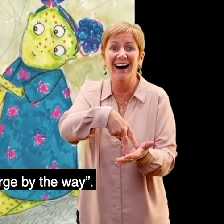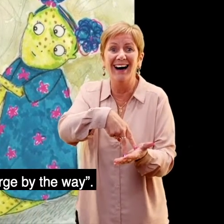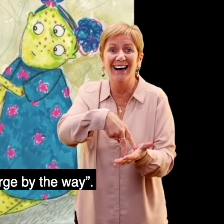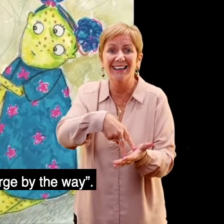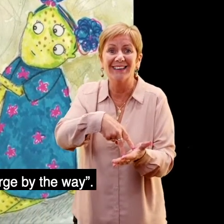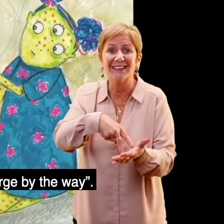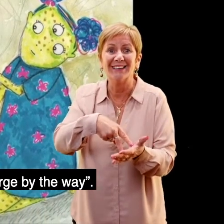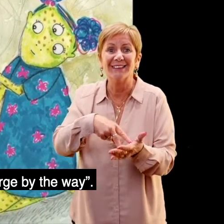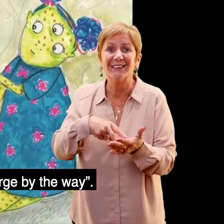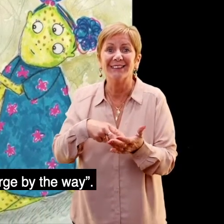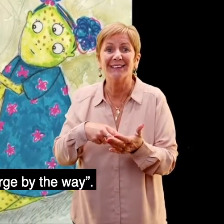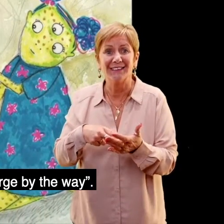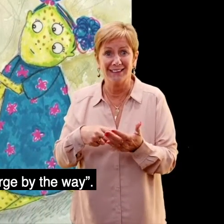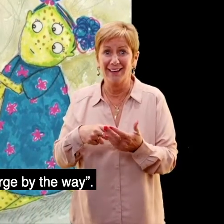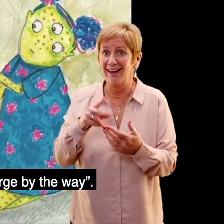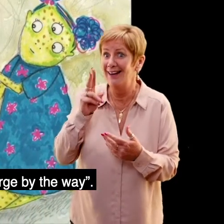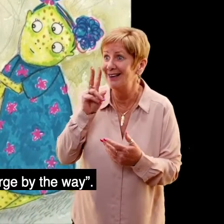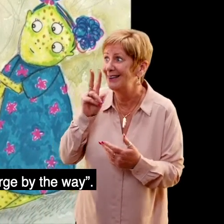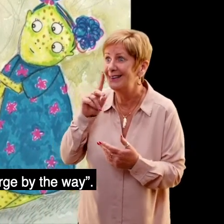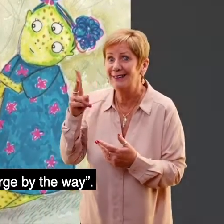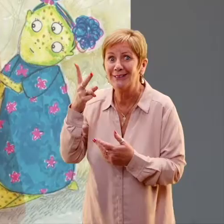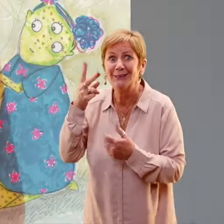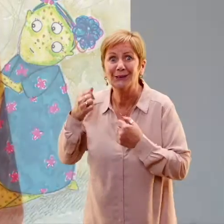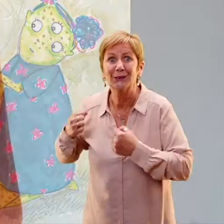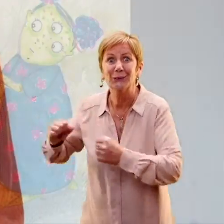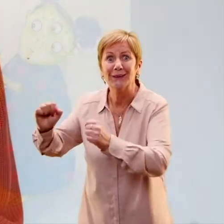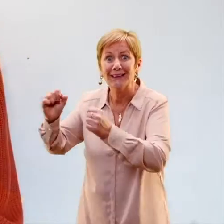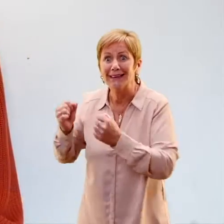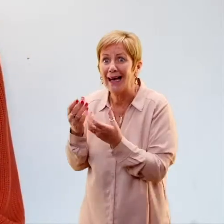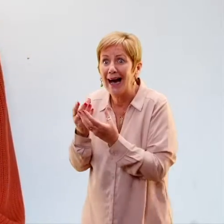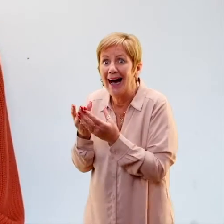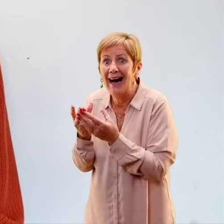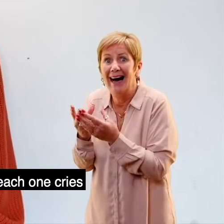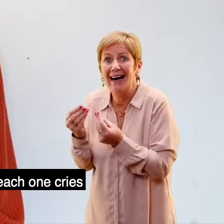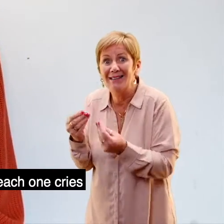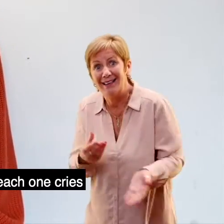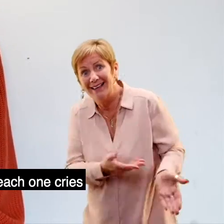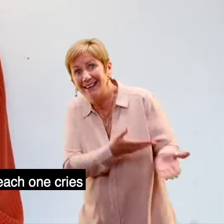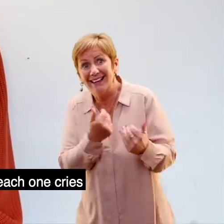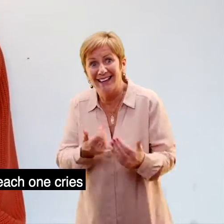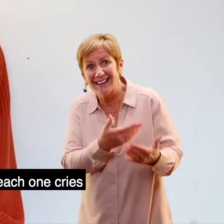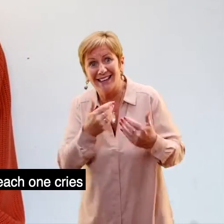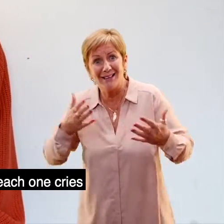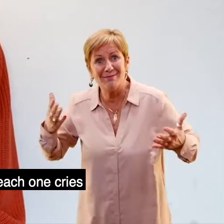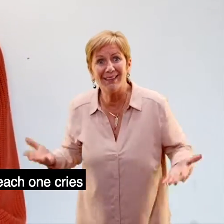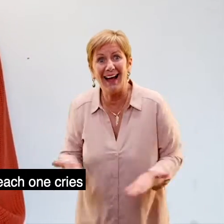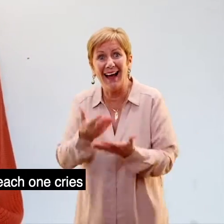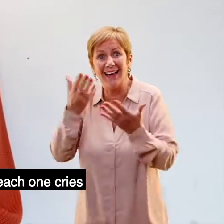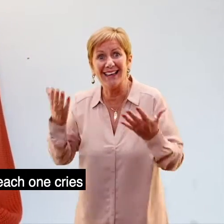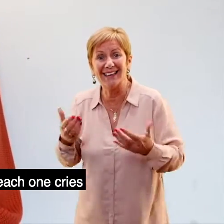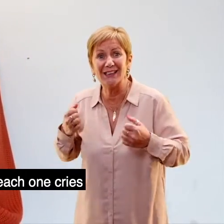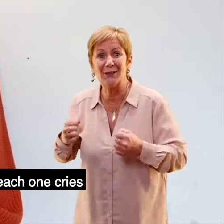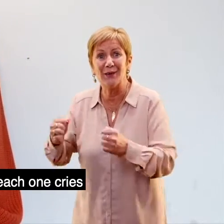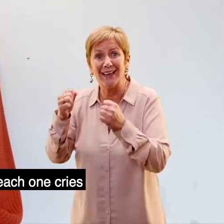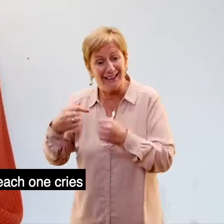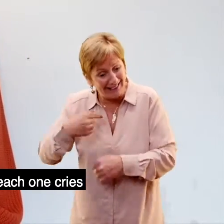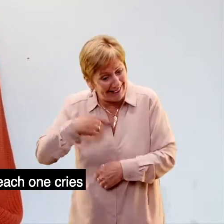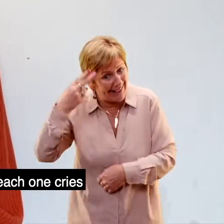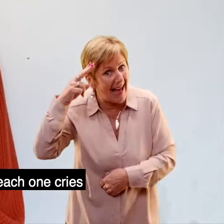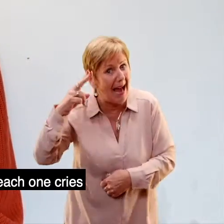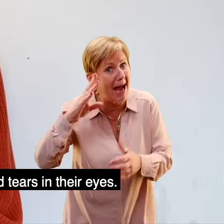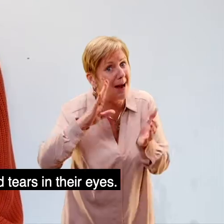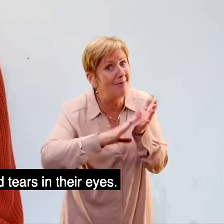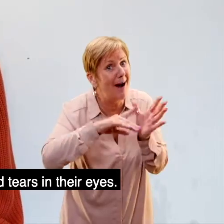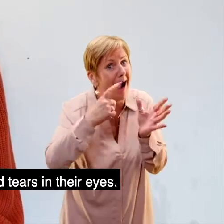I'm Marge, by the way. My swing is highest. No, mine, each one cries. And they